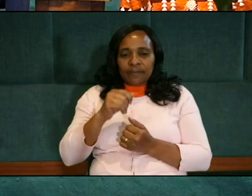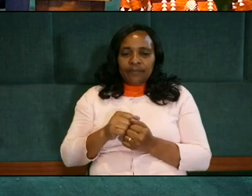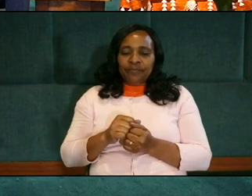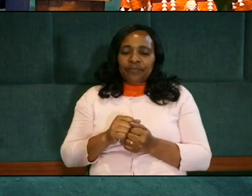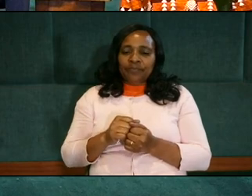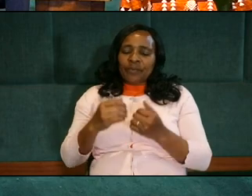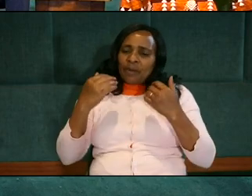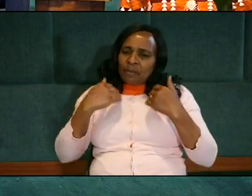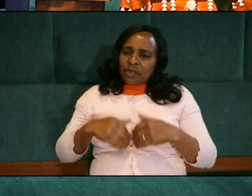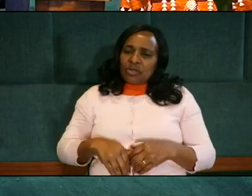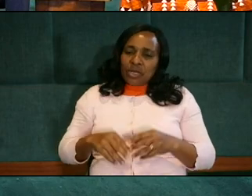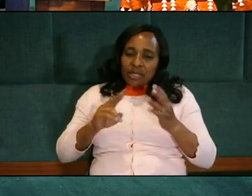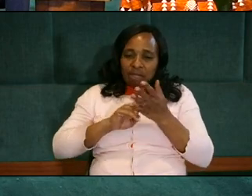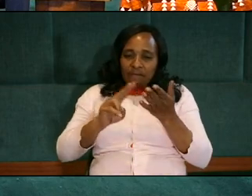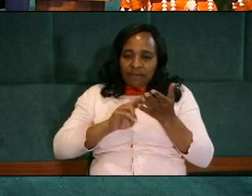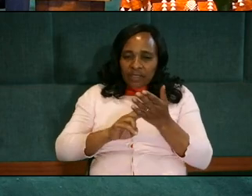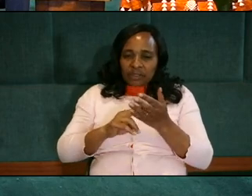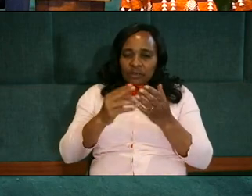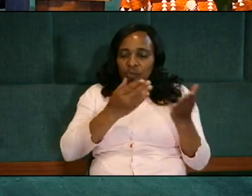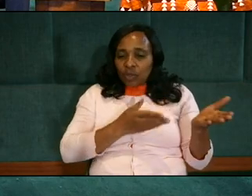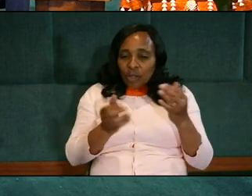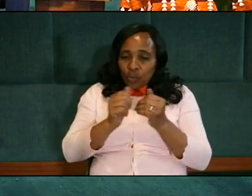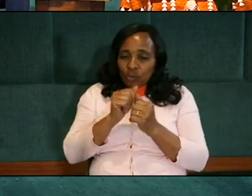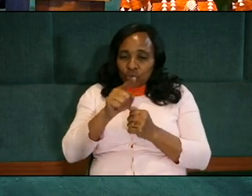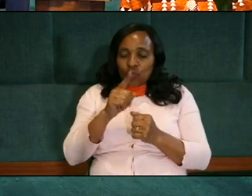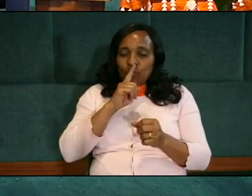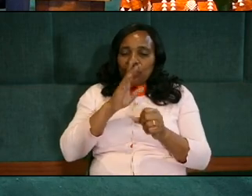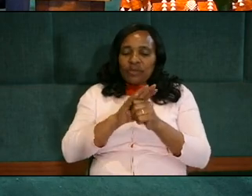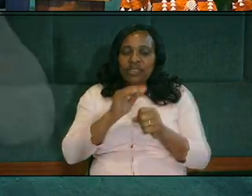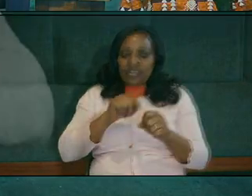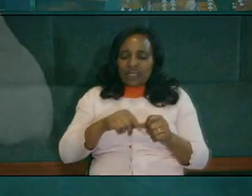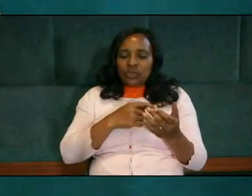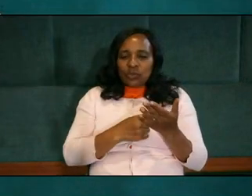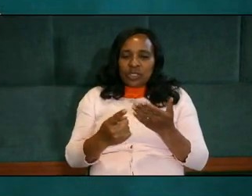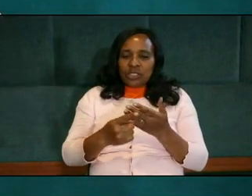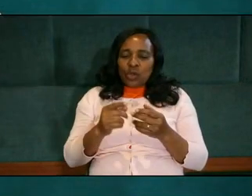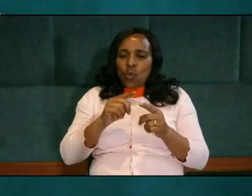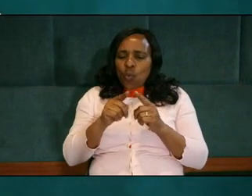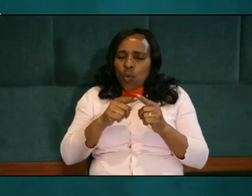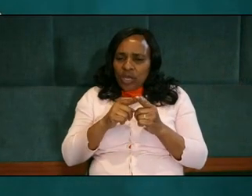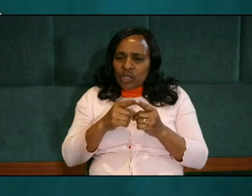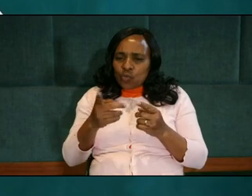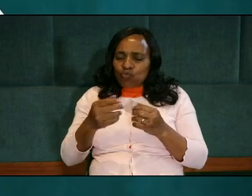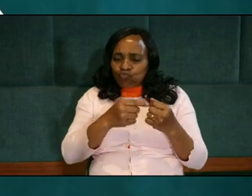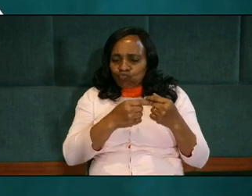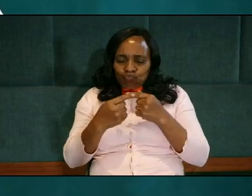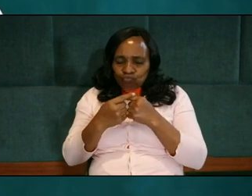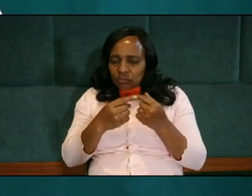Personalize the key text to carry with you as a promise this week when you battle temptation.